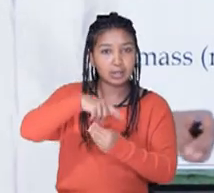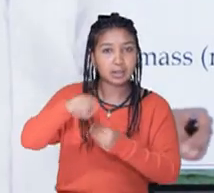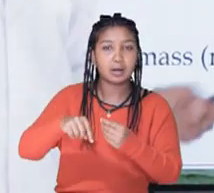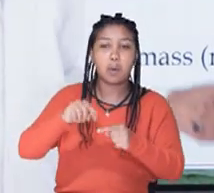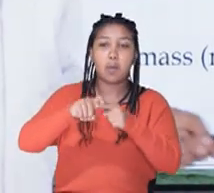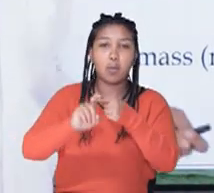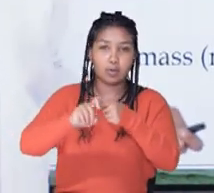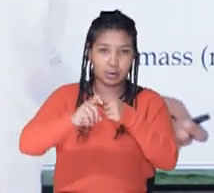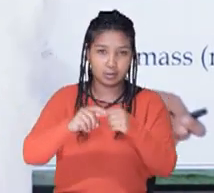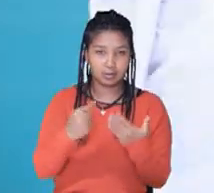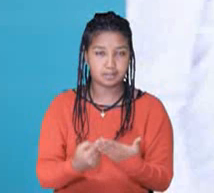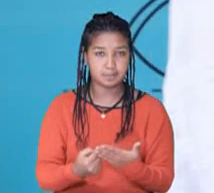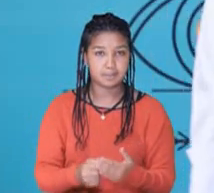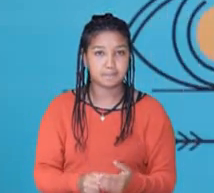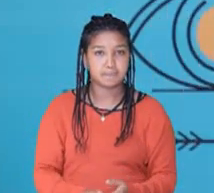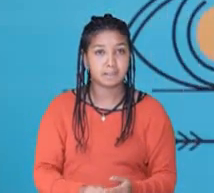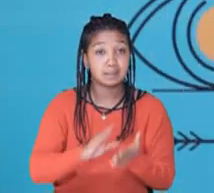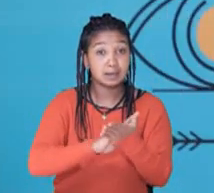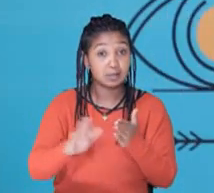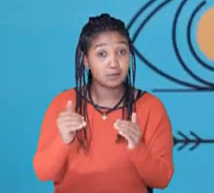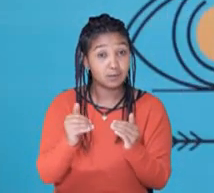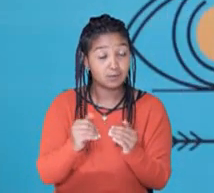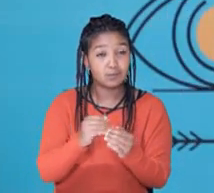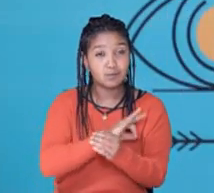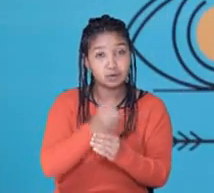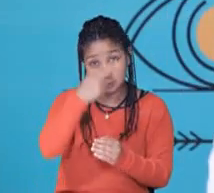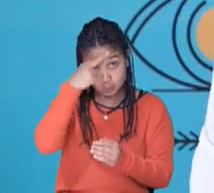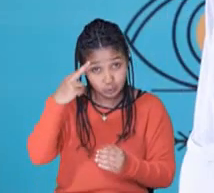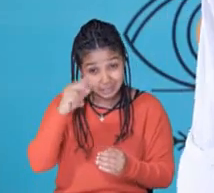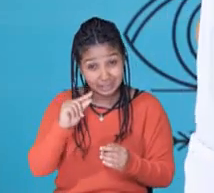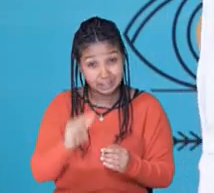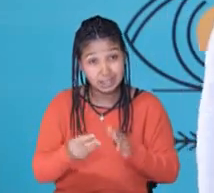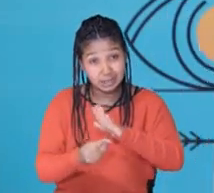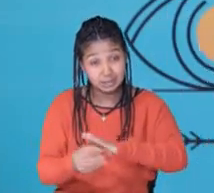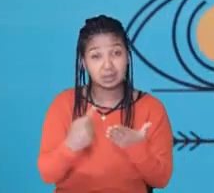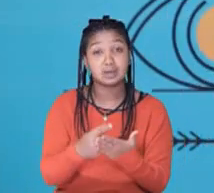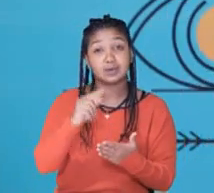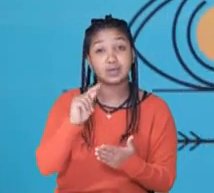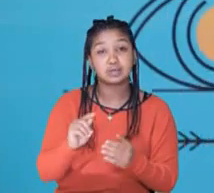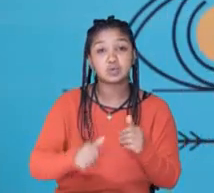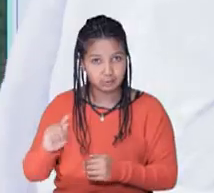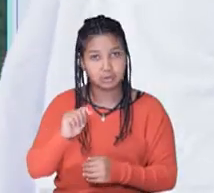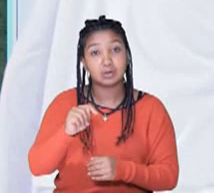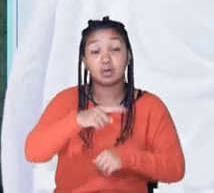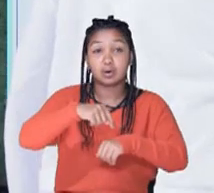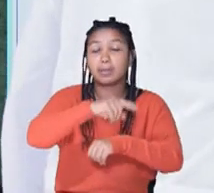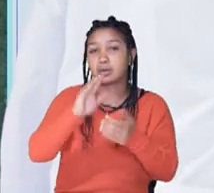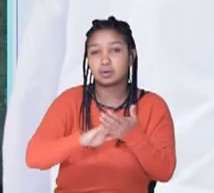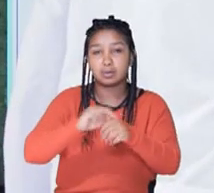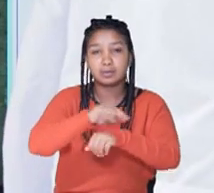pulley, on this disk? The net force is all due to the tension exerted here. There is a tension which is acting